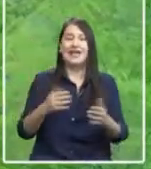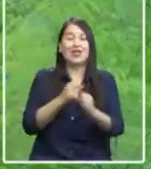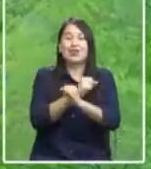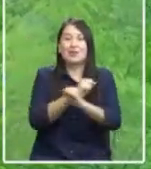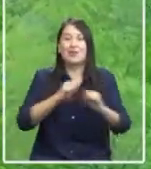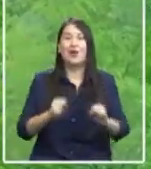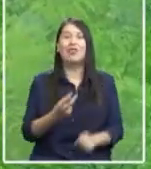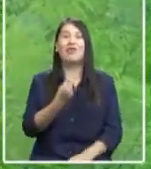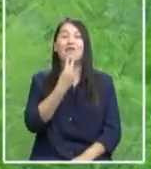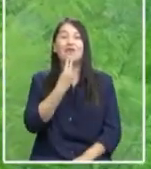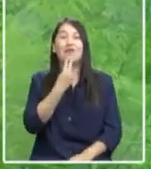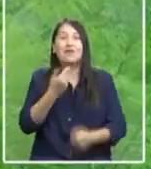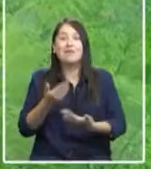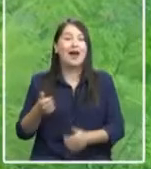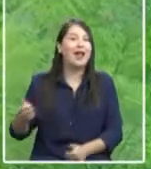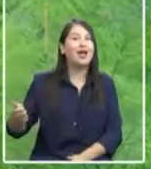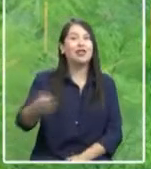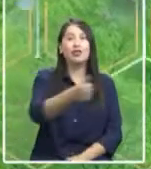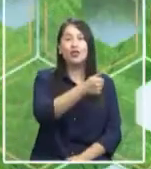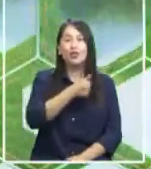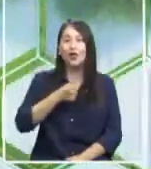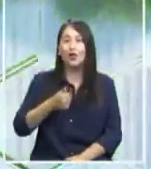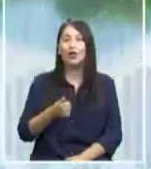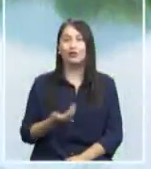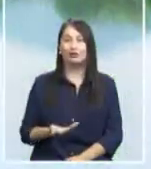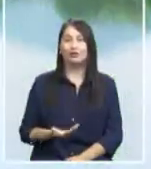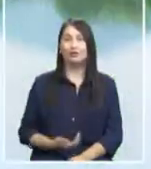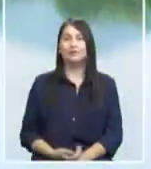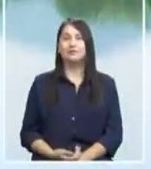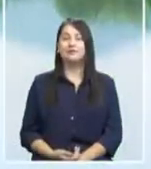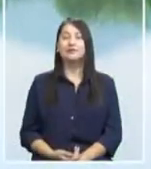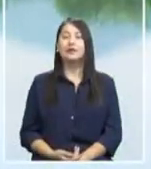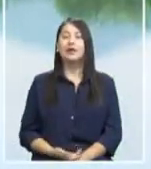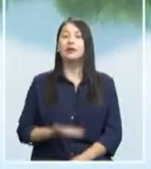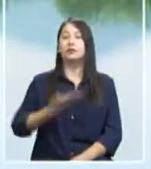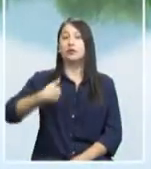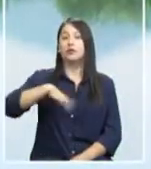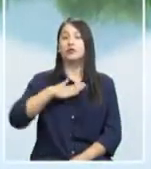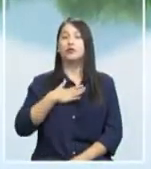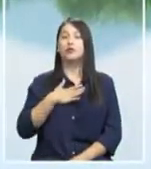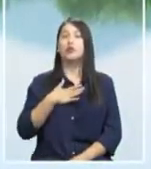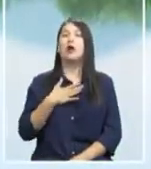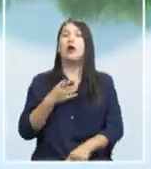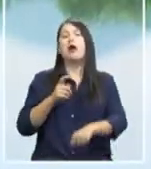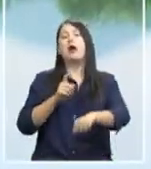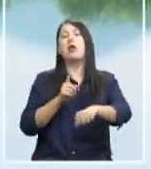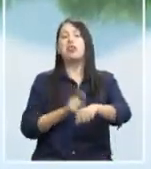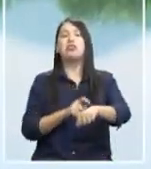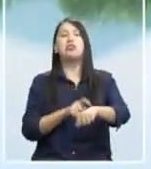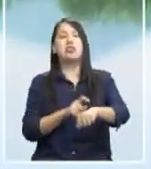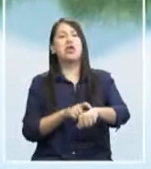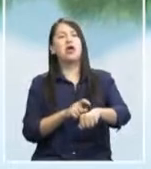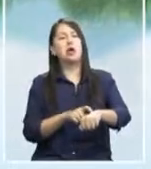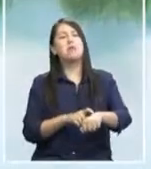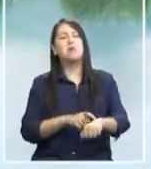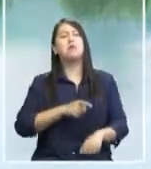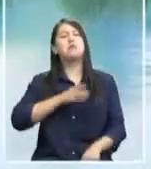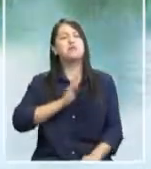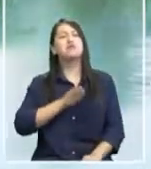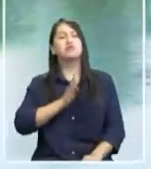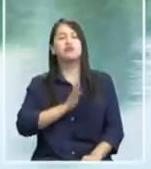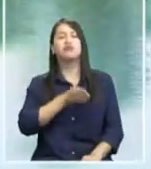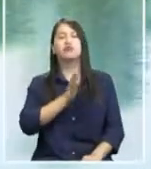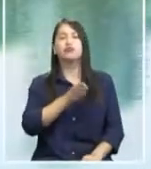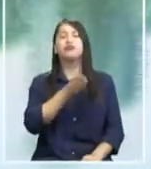if you take longer time, we reach the point of no return. We cannot undo it. We